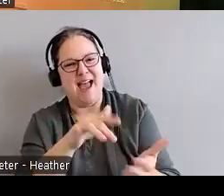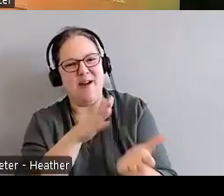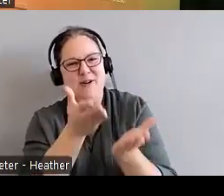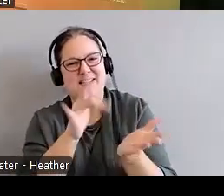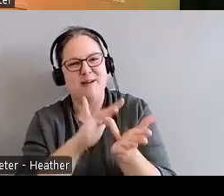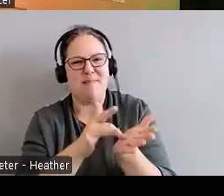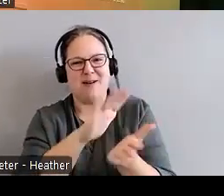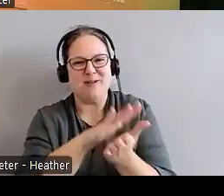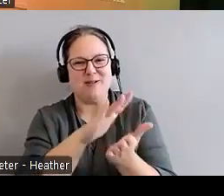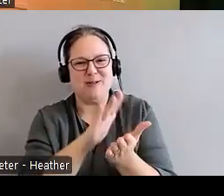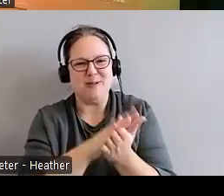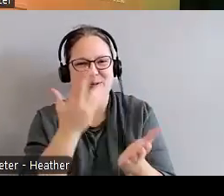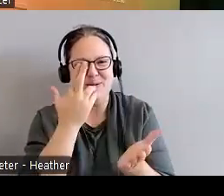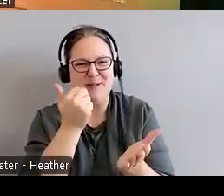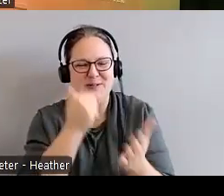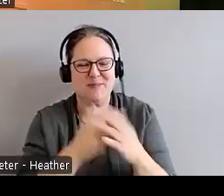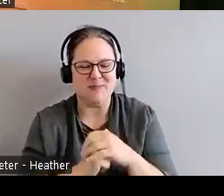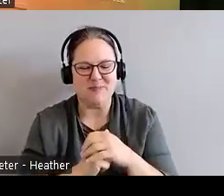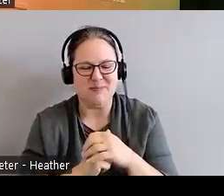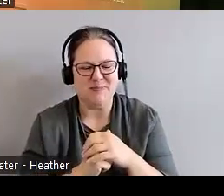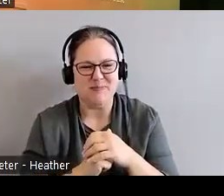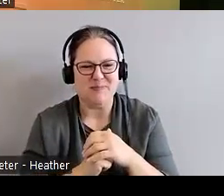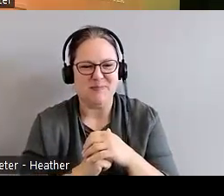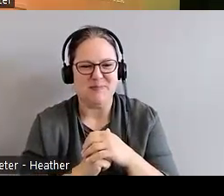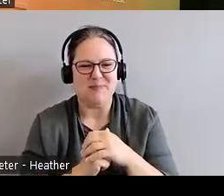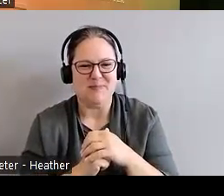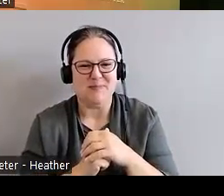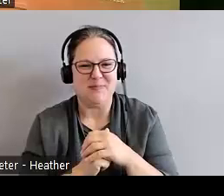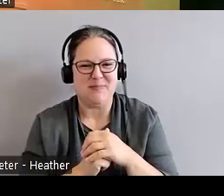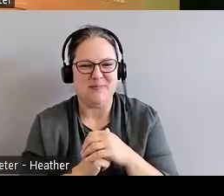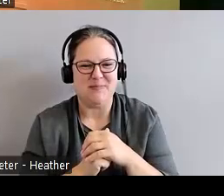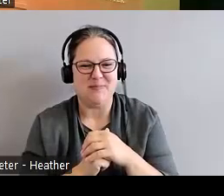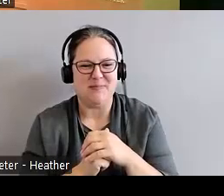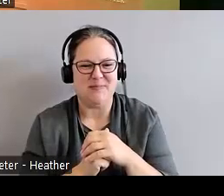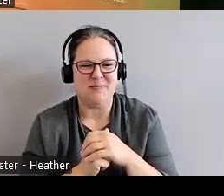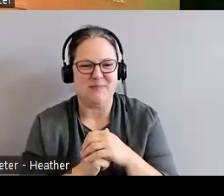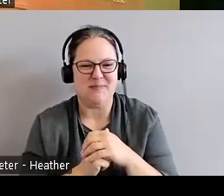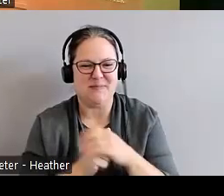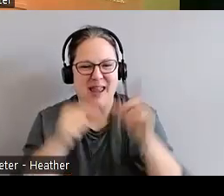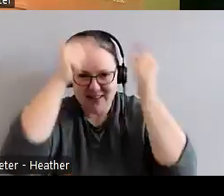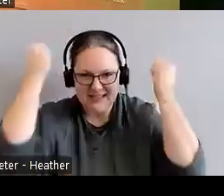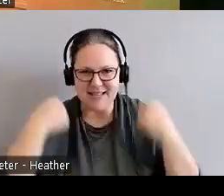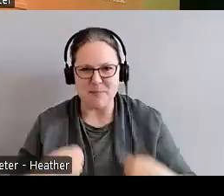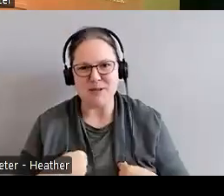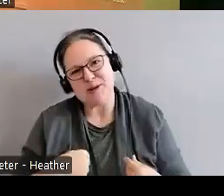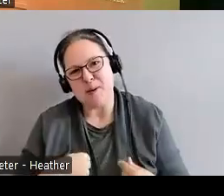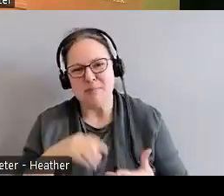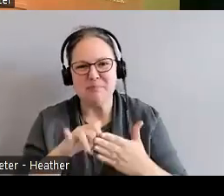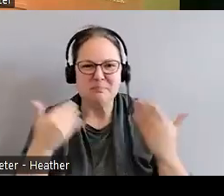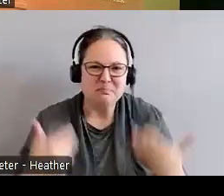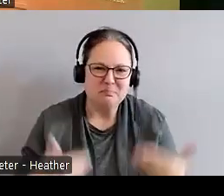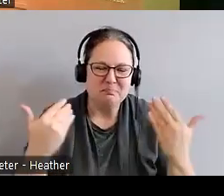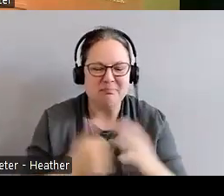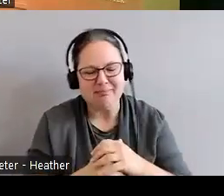and that stethoscope is still in his neck, and time just